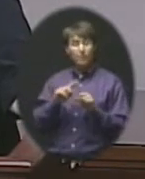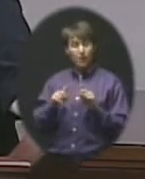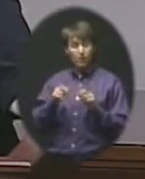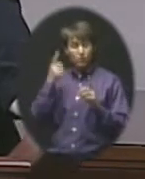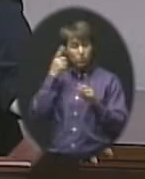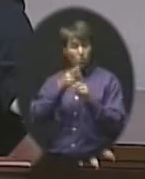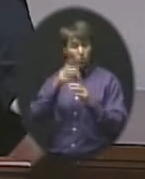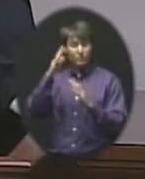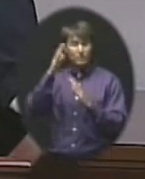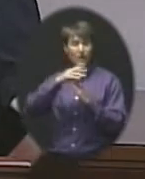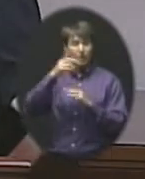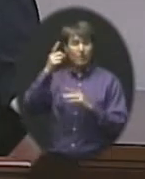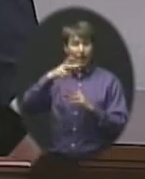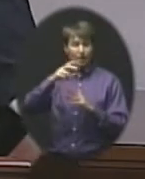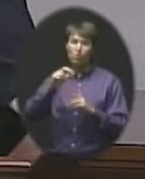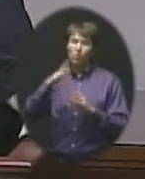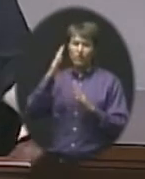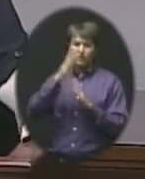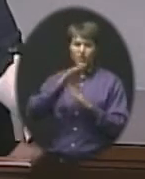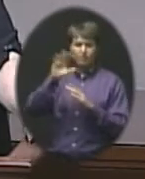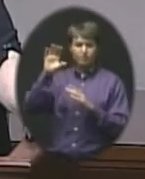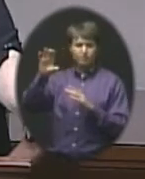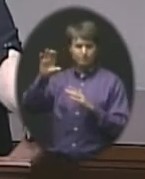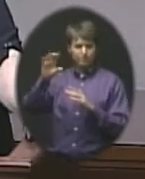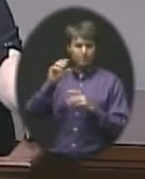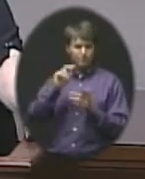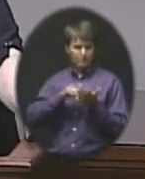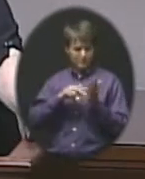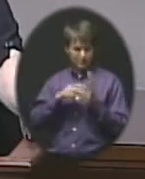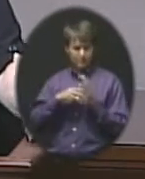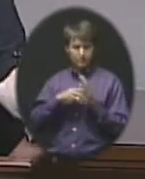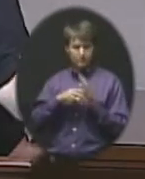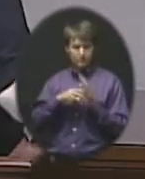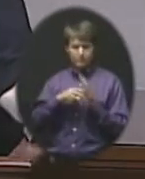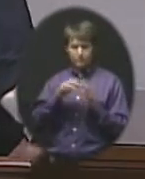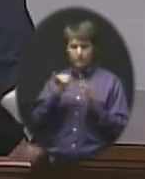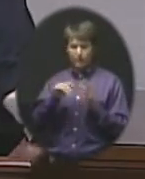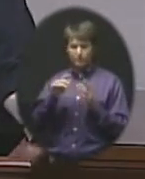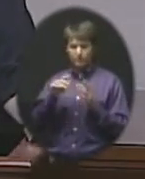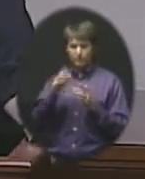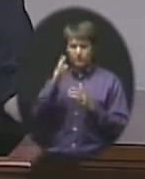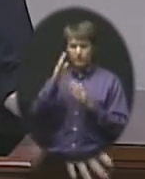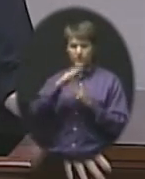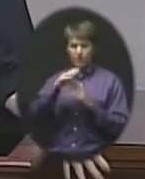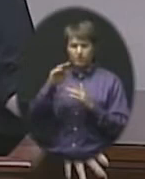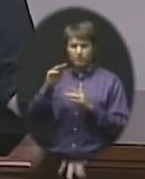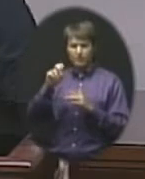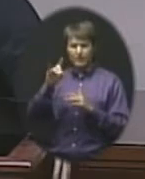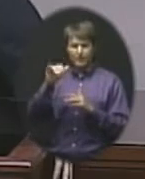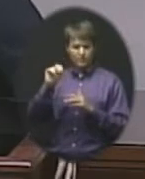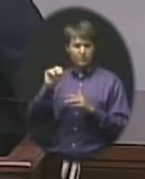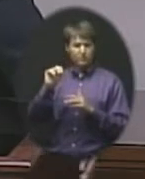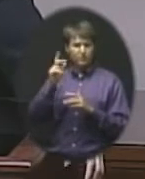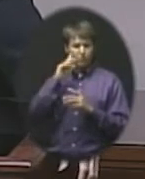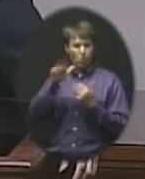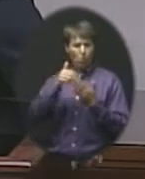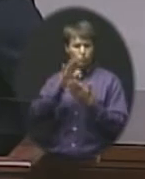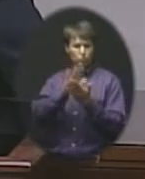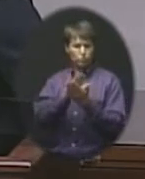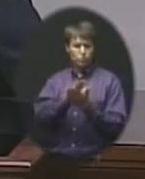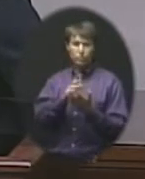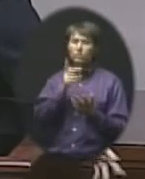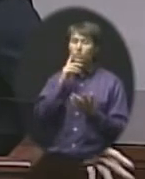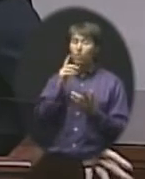in the top half, or in that top quadrant or square, meaning be in that top median of all schools. So in terms of growth right now